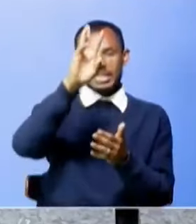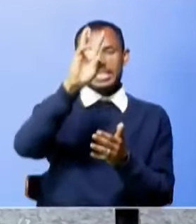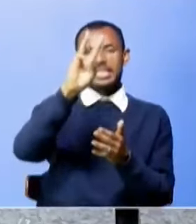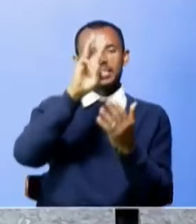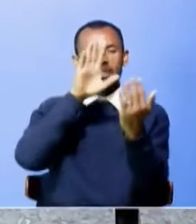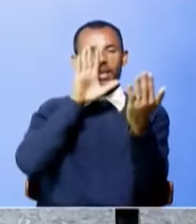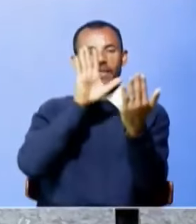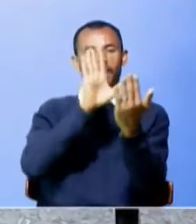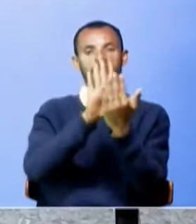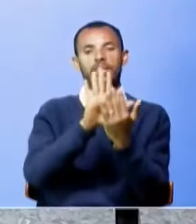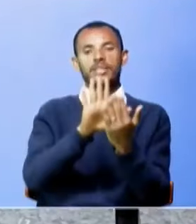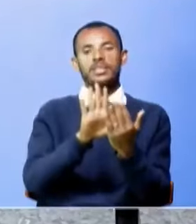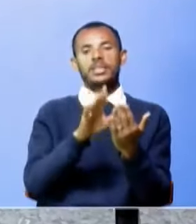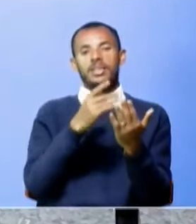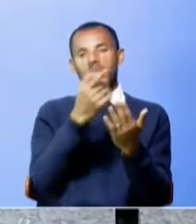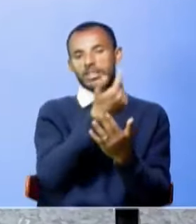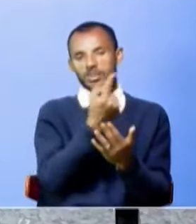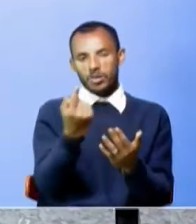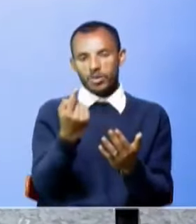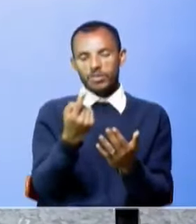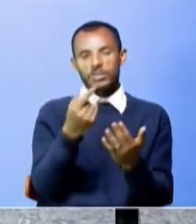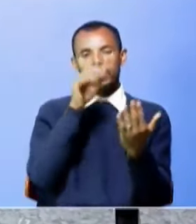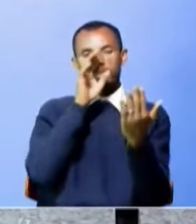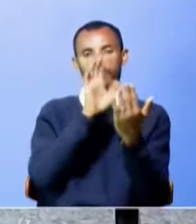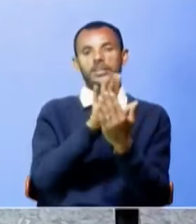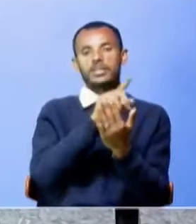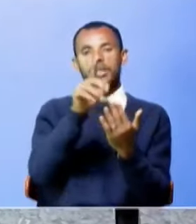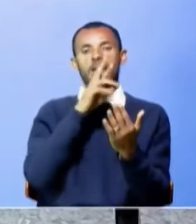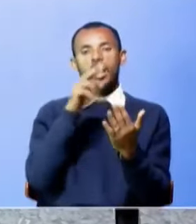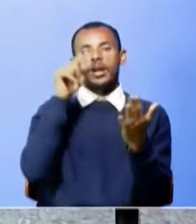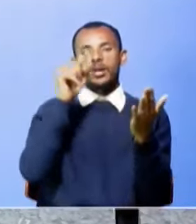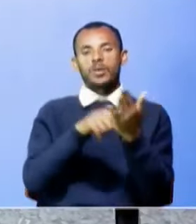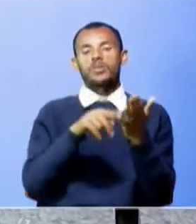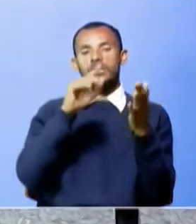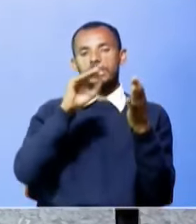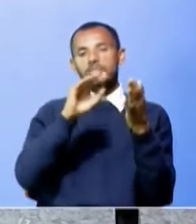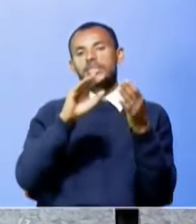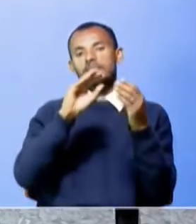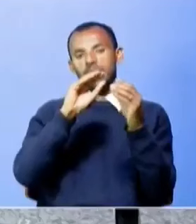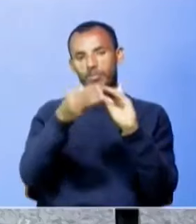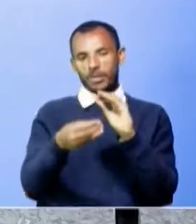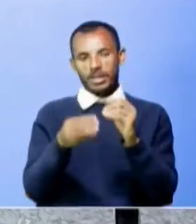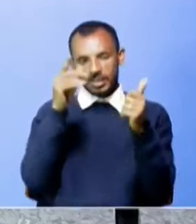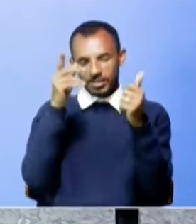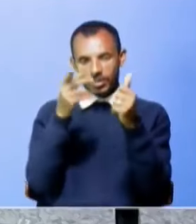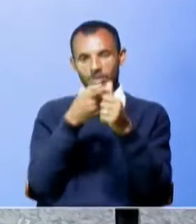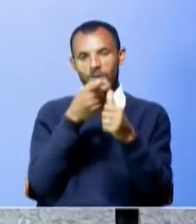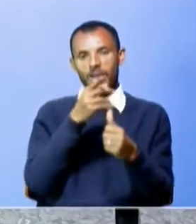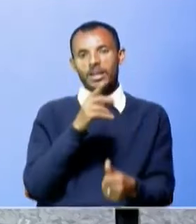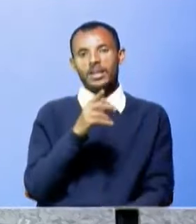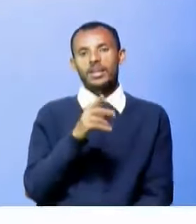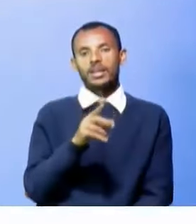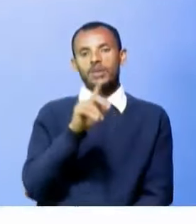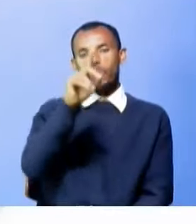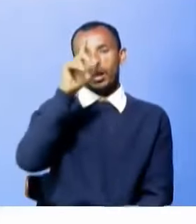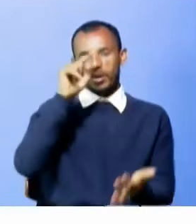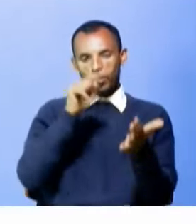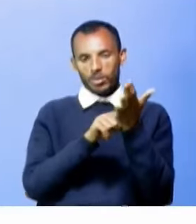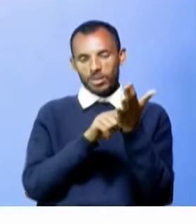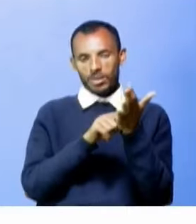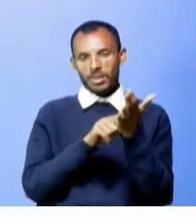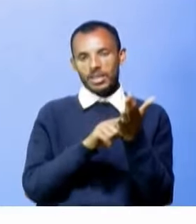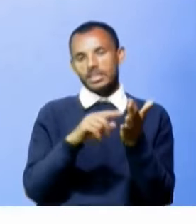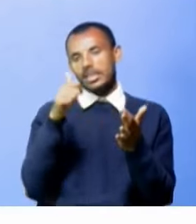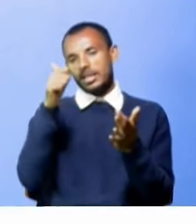the faces, there are dot numbers, right? In one of the face, you may have 1 dot. On